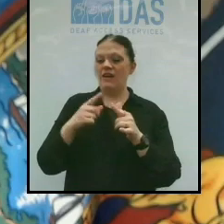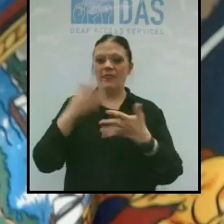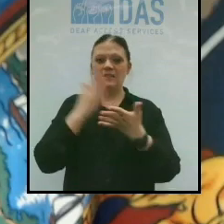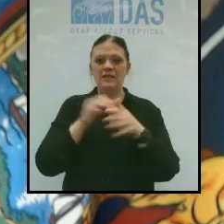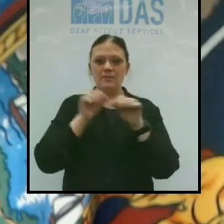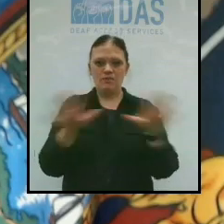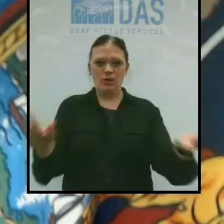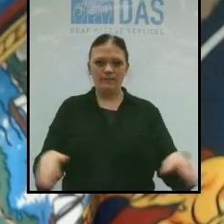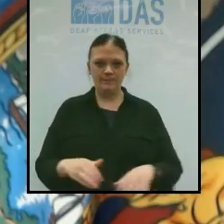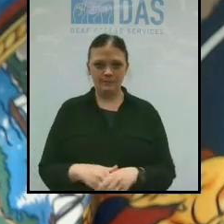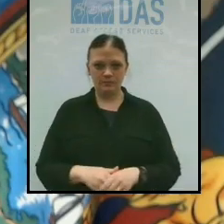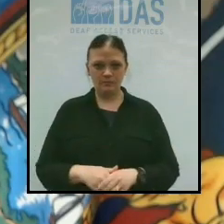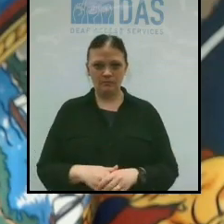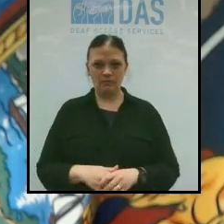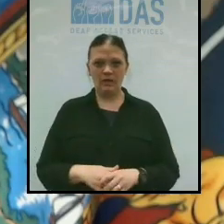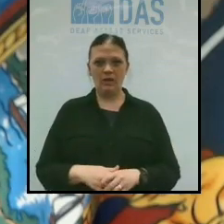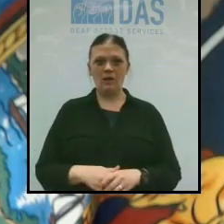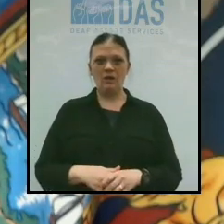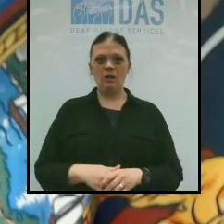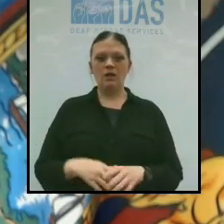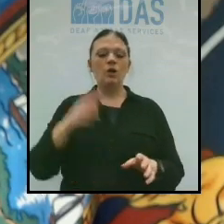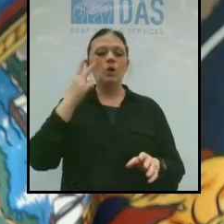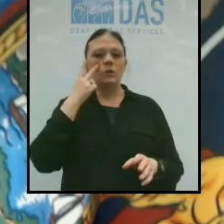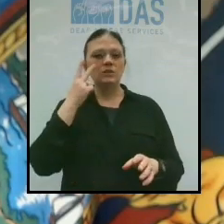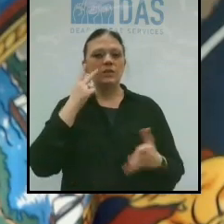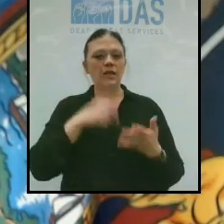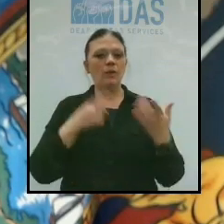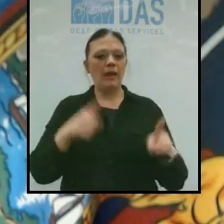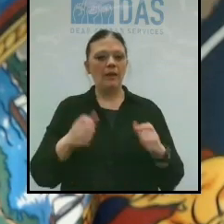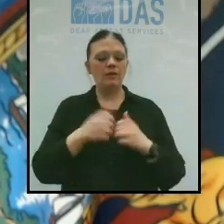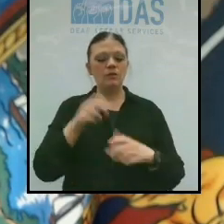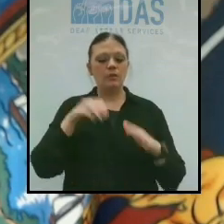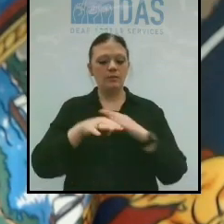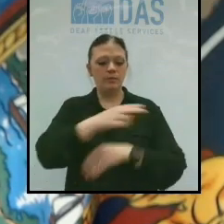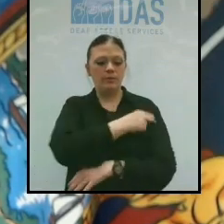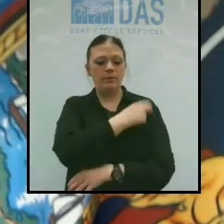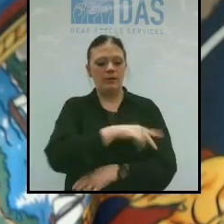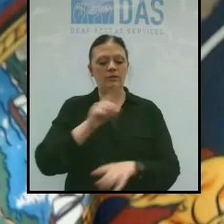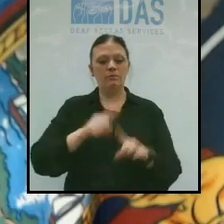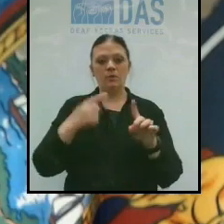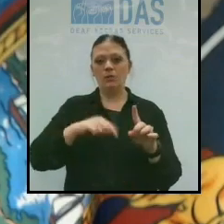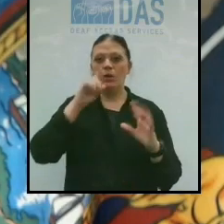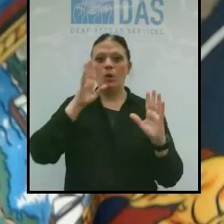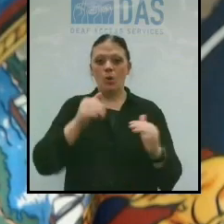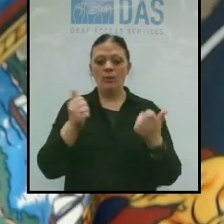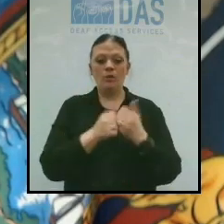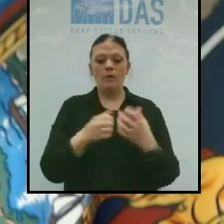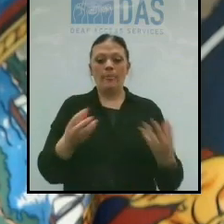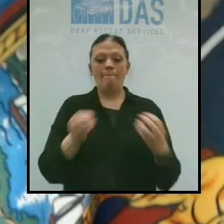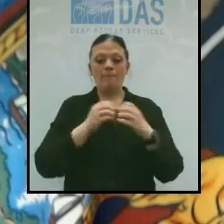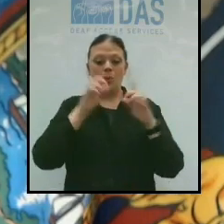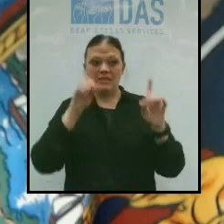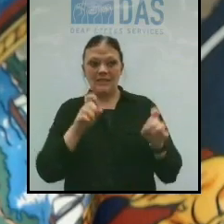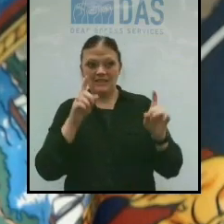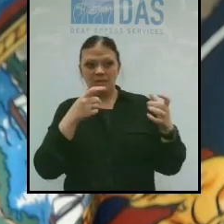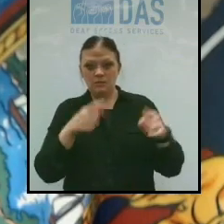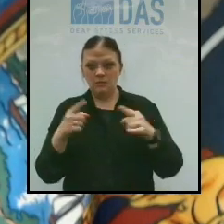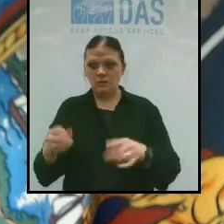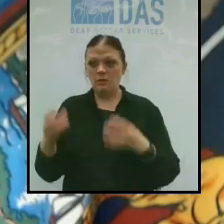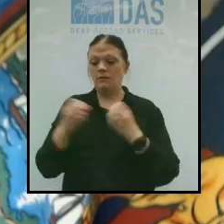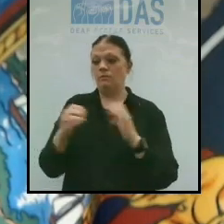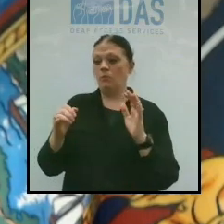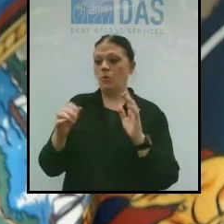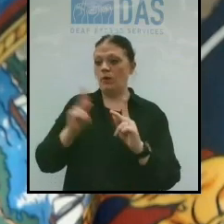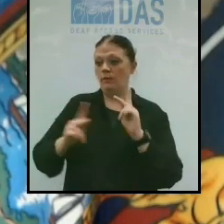transmission. So, we'll see what happens with our hospitalization, but we're hoping with the more testing done, the more people